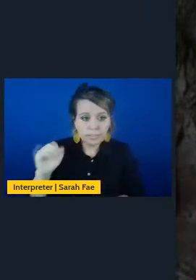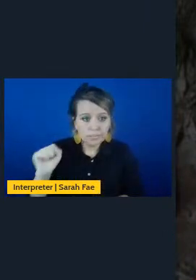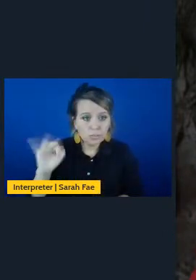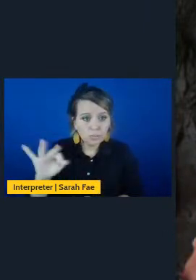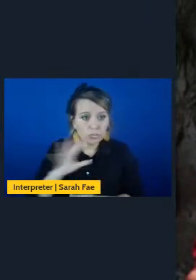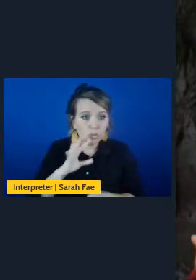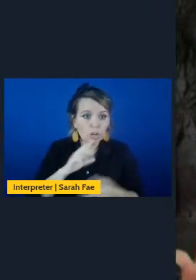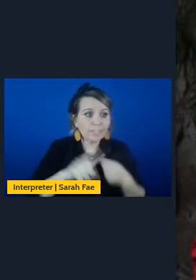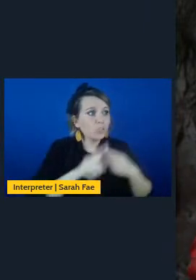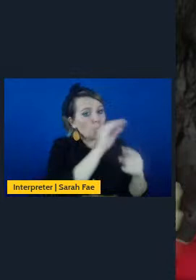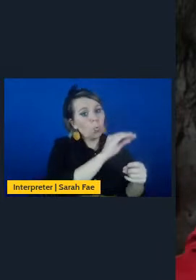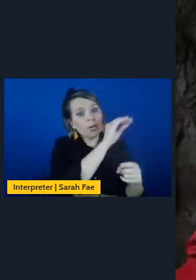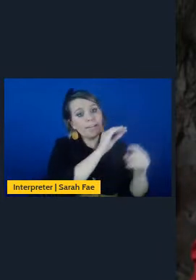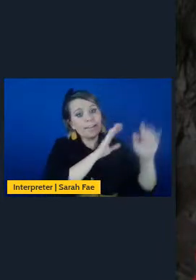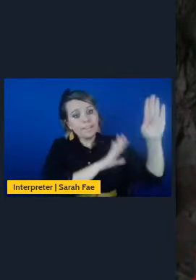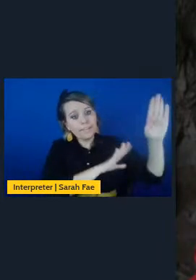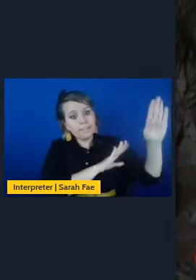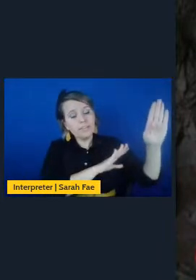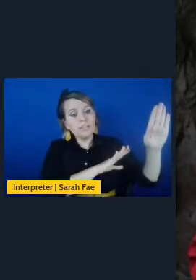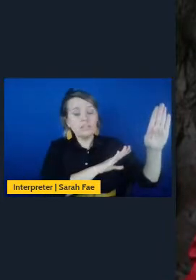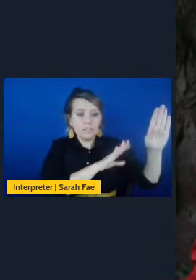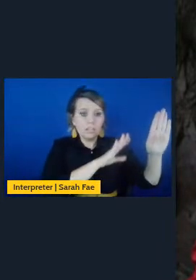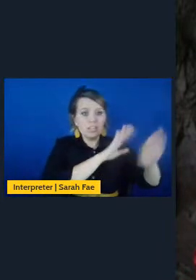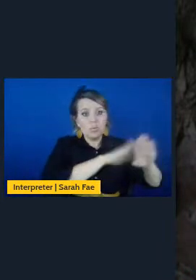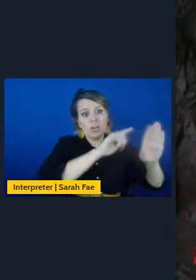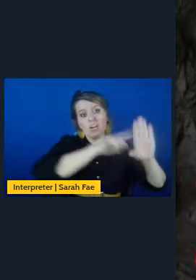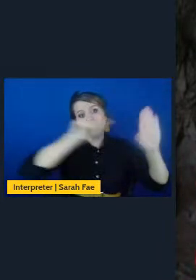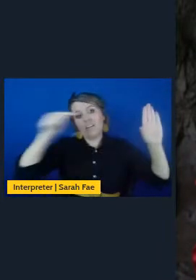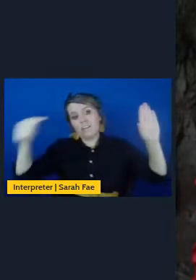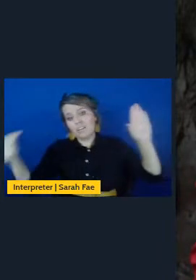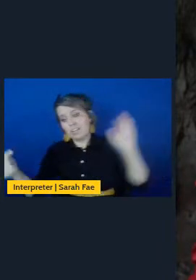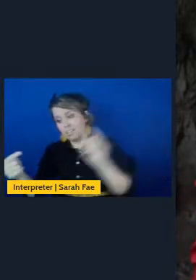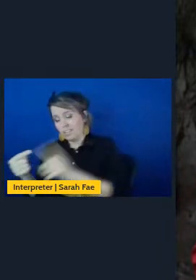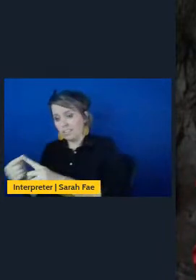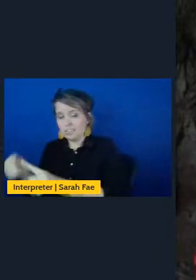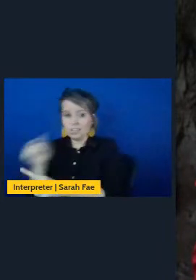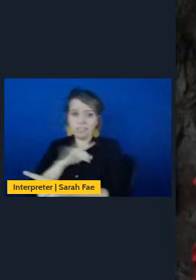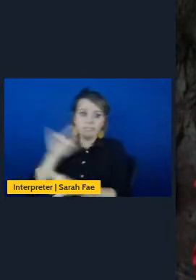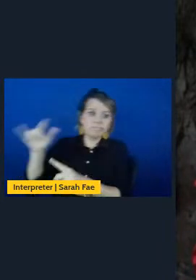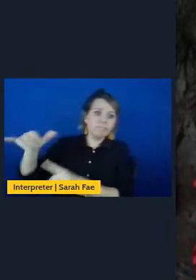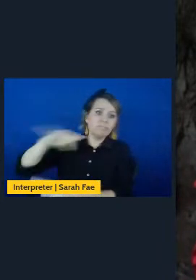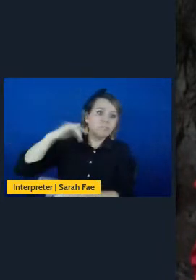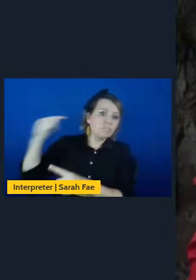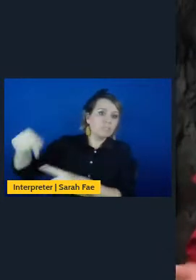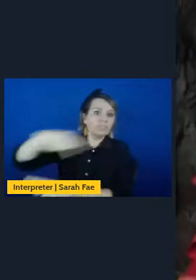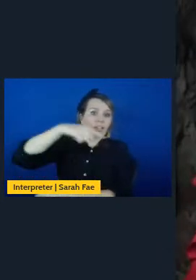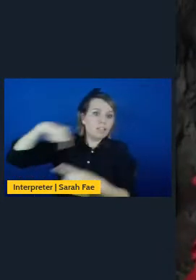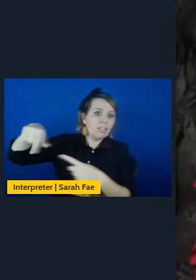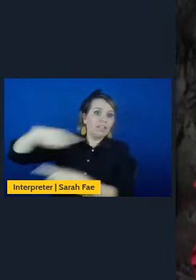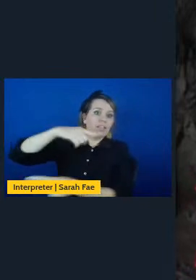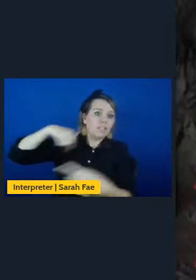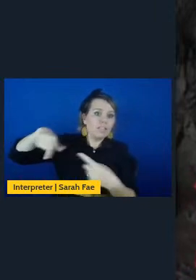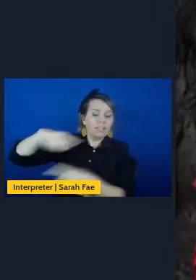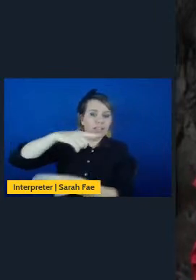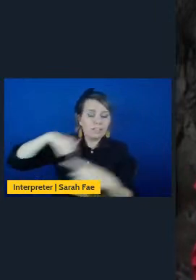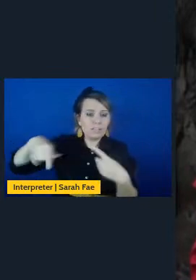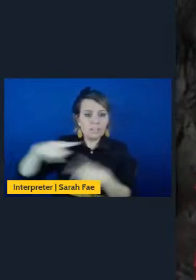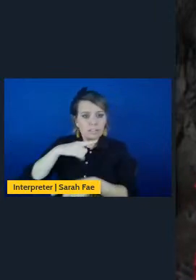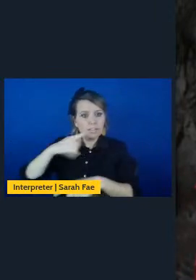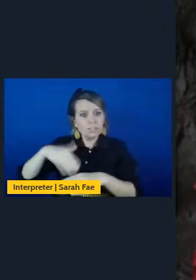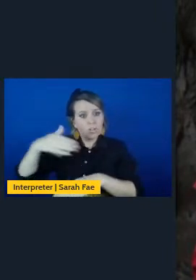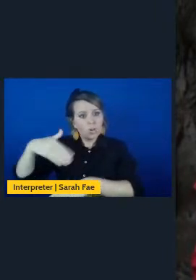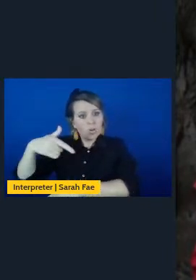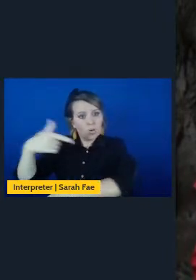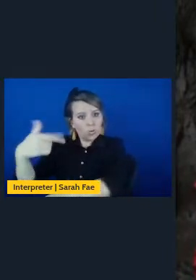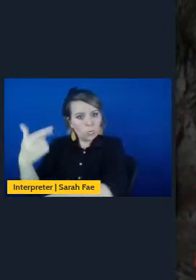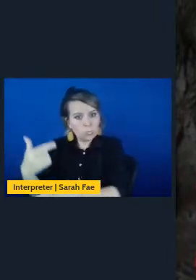Oregon. Instead, they were on the other side of the planet and multiple round trips took an awful lot of time. That wasn't great. It took a whole bunch